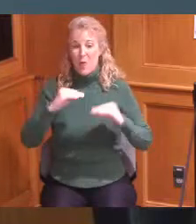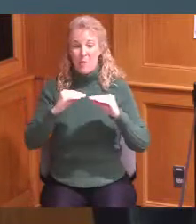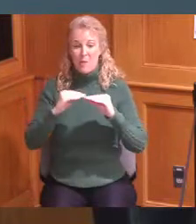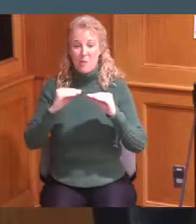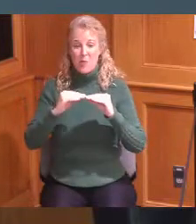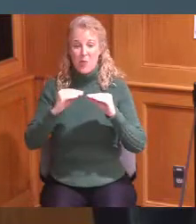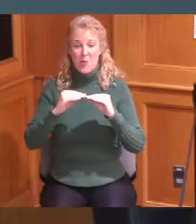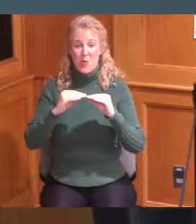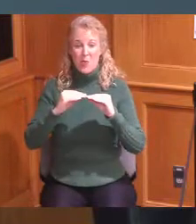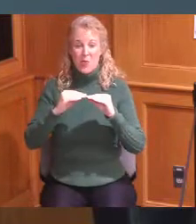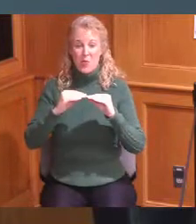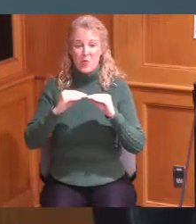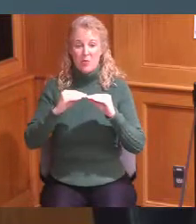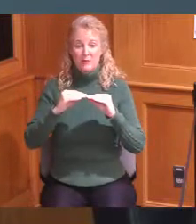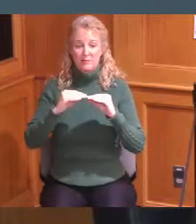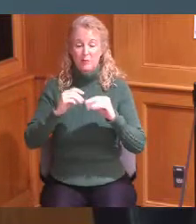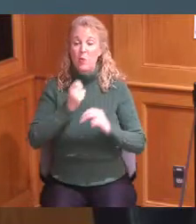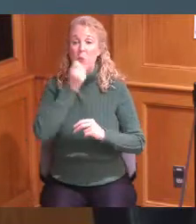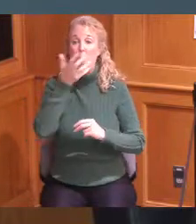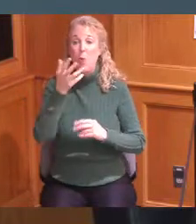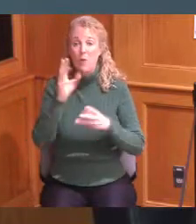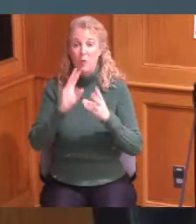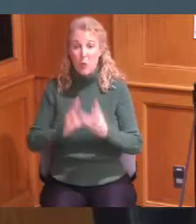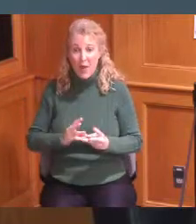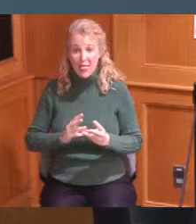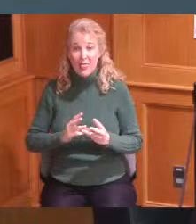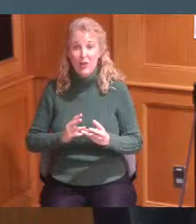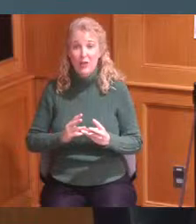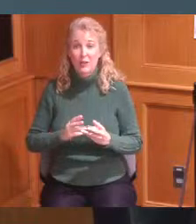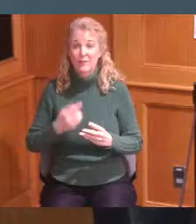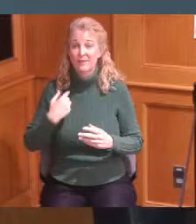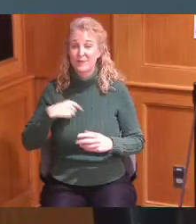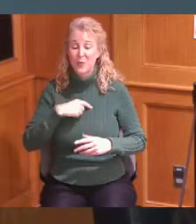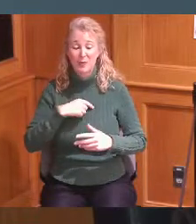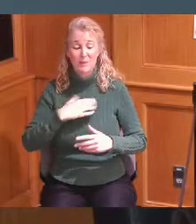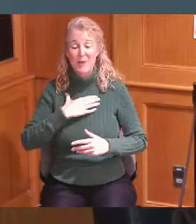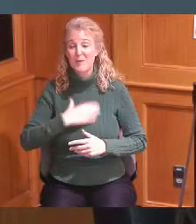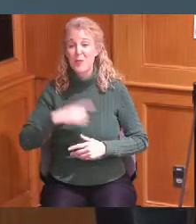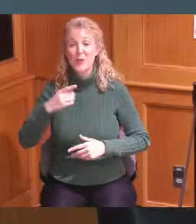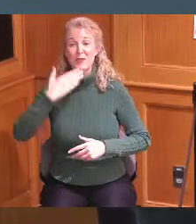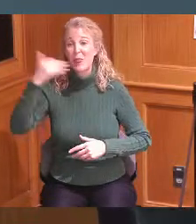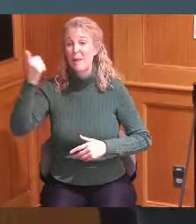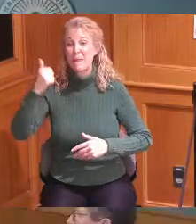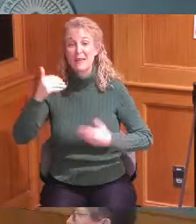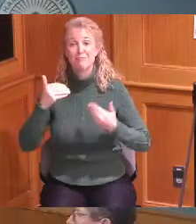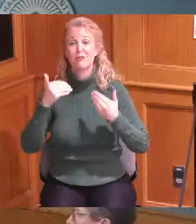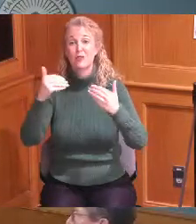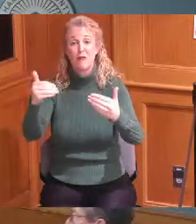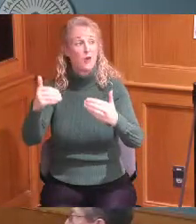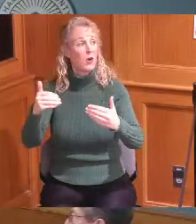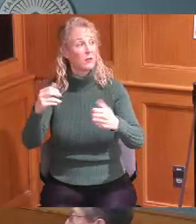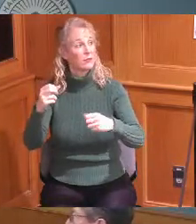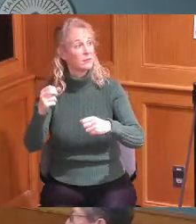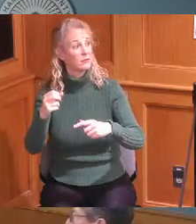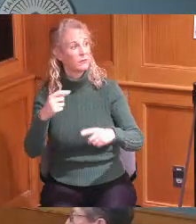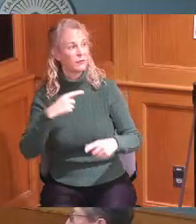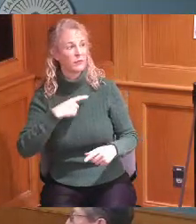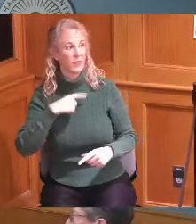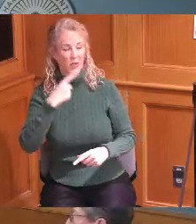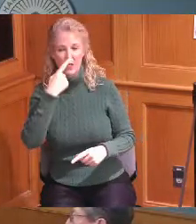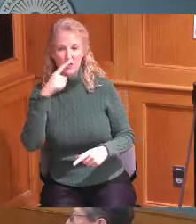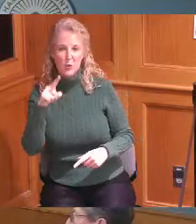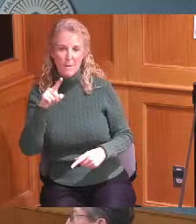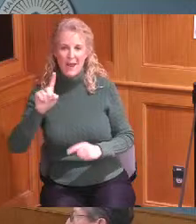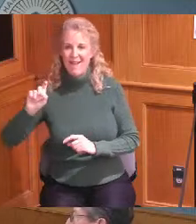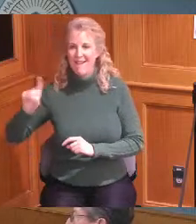more people to help you. But go forth and conquer. I appreciate it. Can I ask Mr.